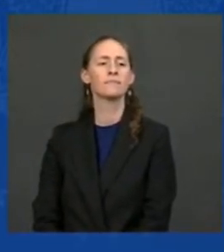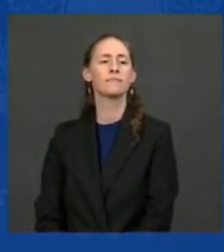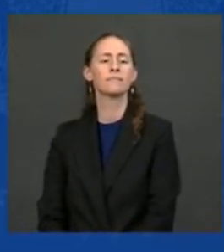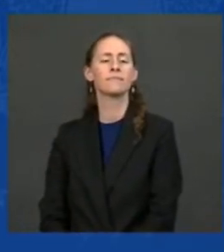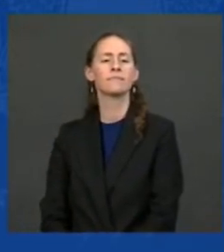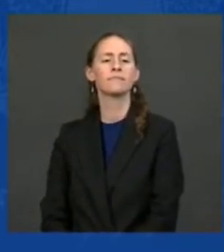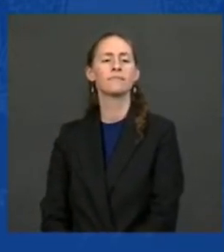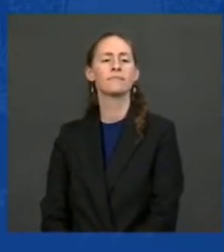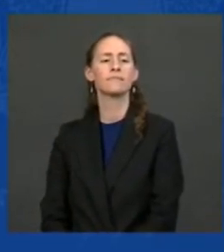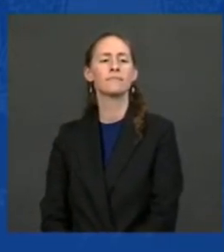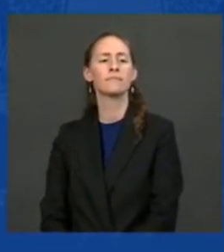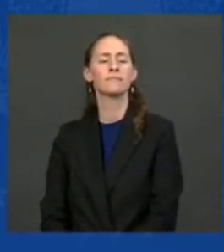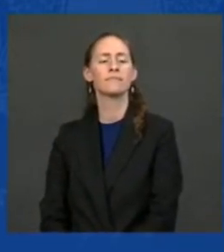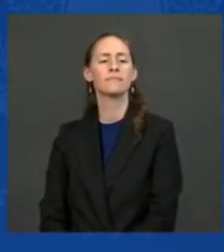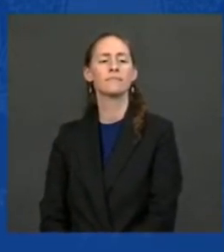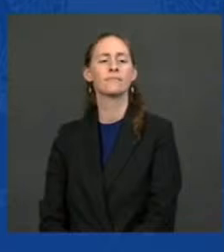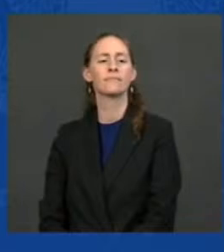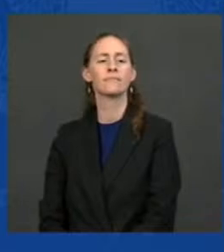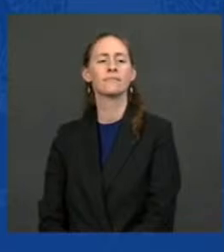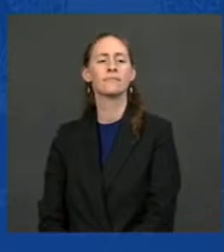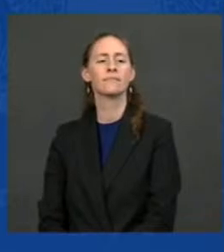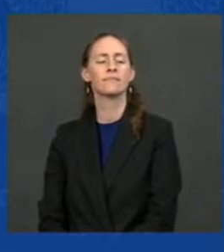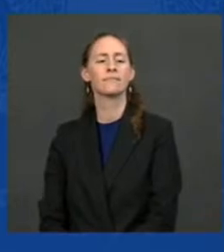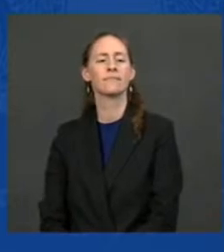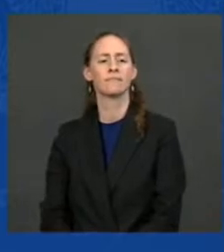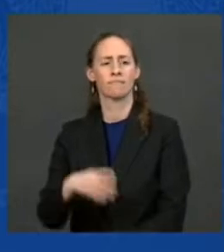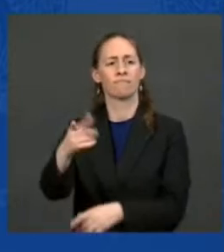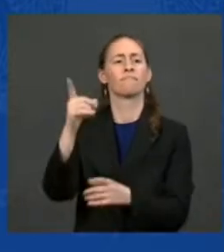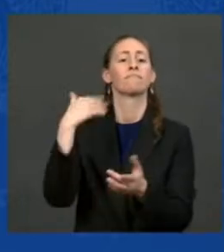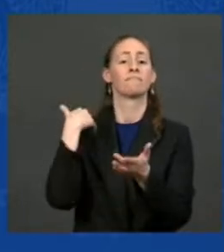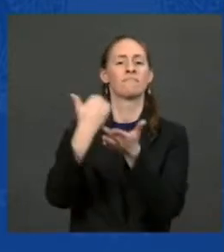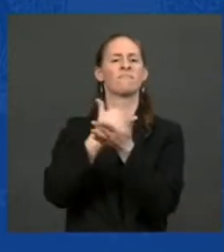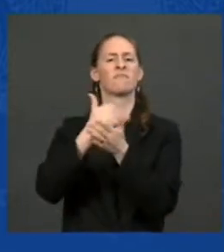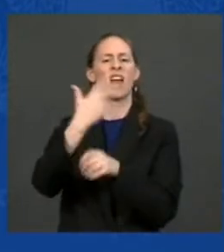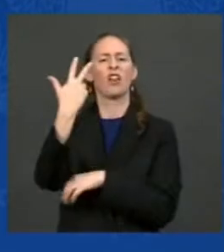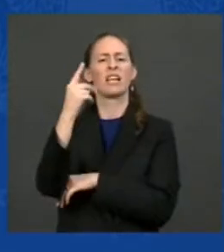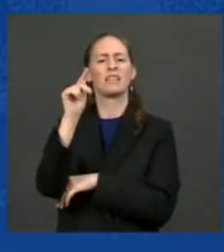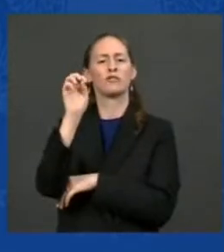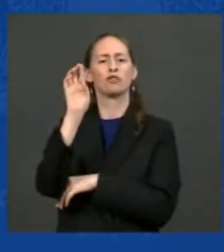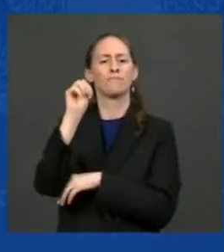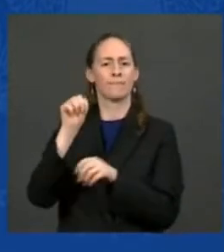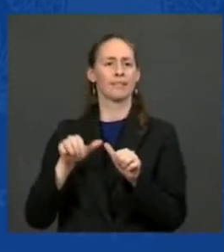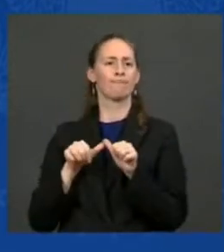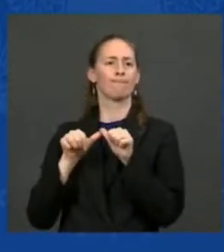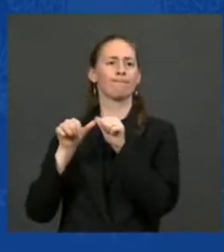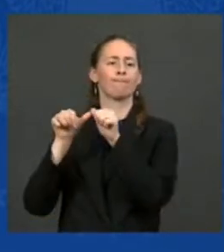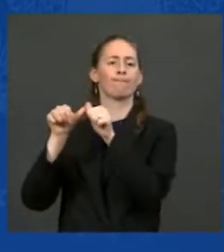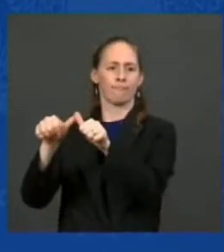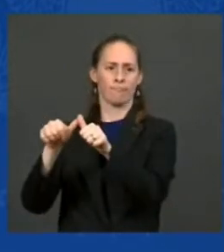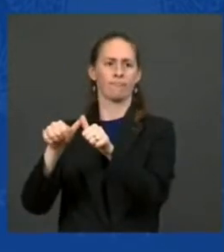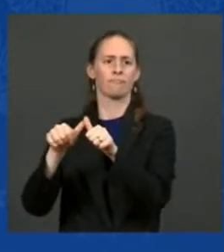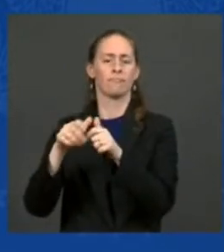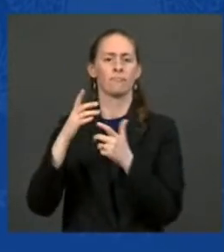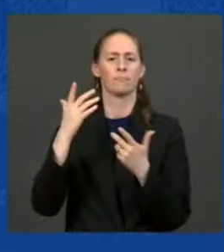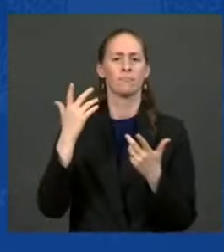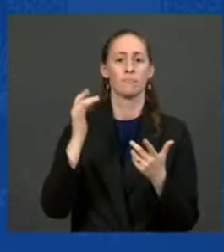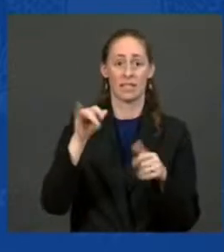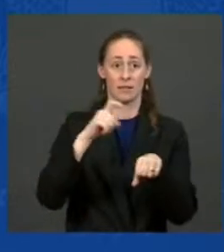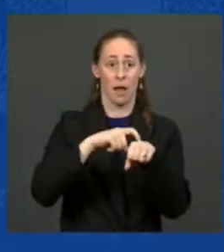in January in that committee. We had to fight to get back on it because the world wondered, do we mean it